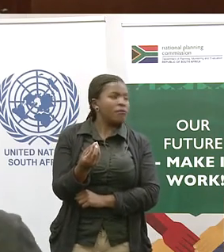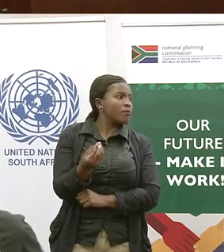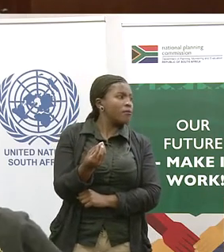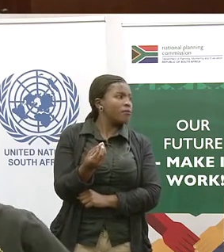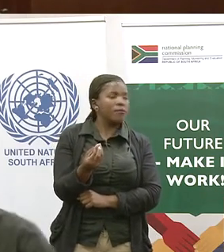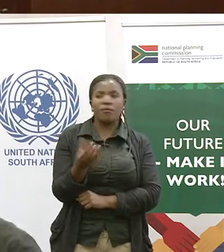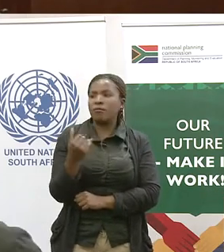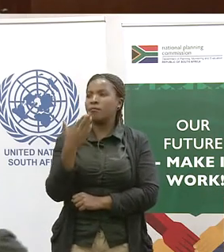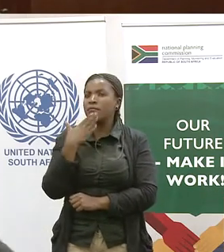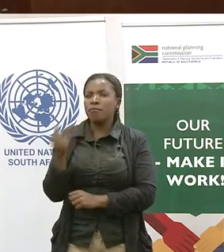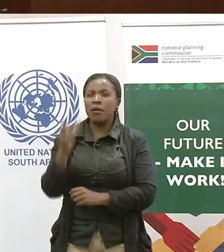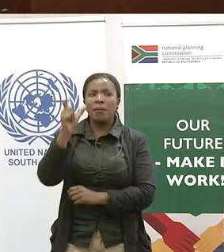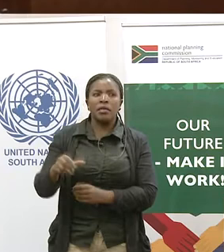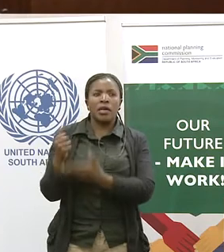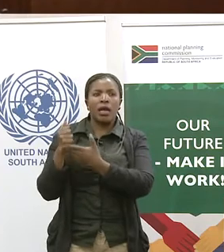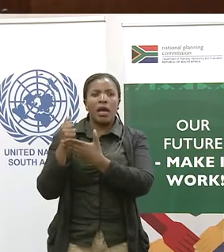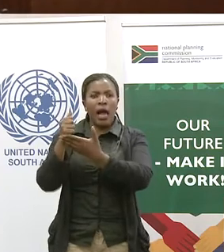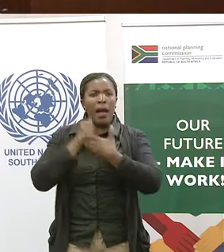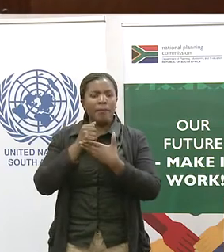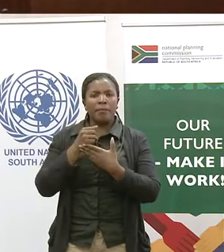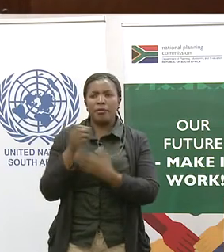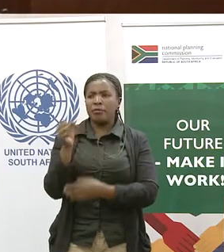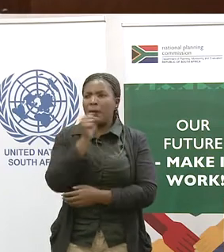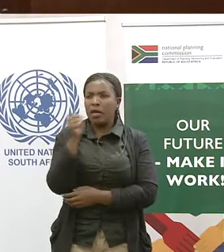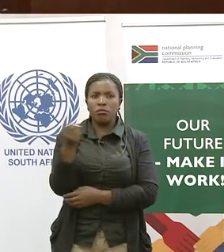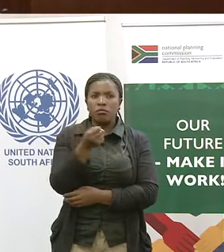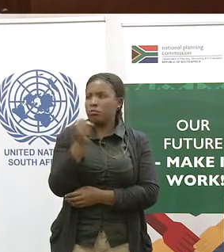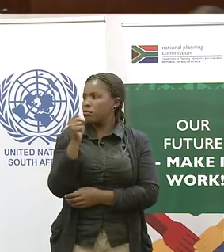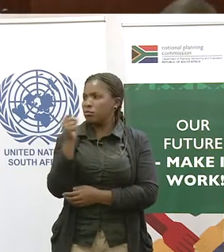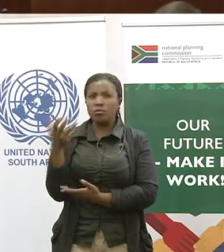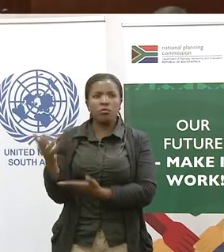Can someone please assist us with that roving mic?